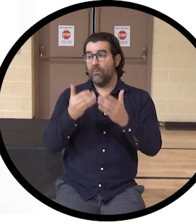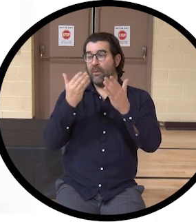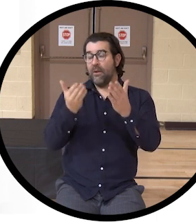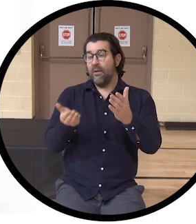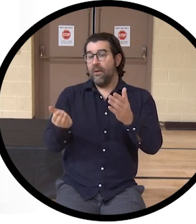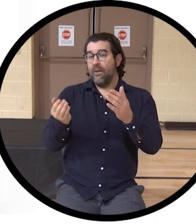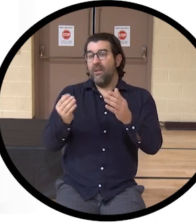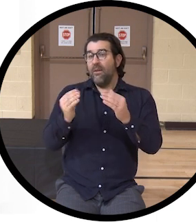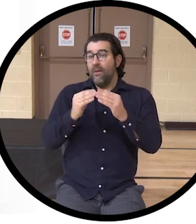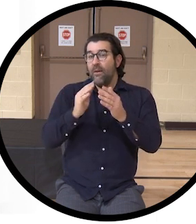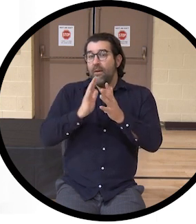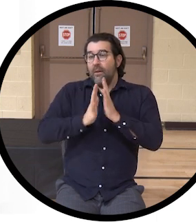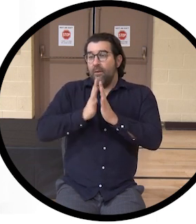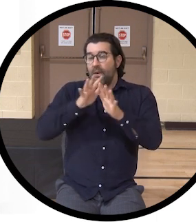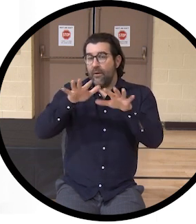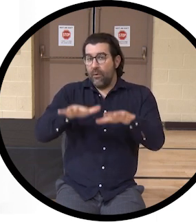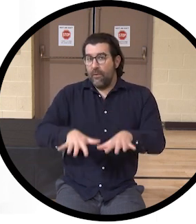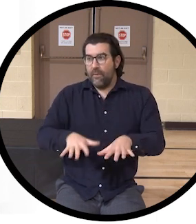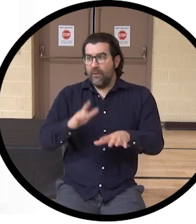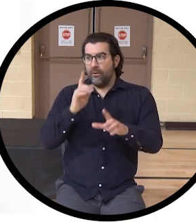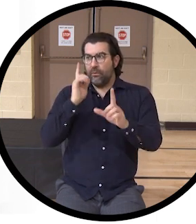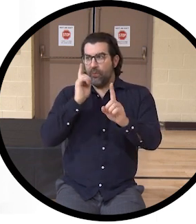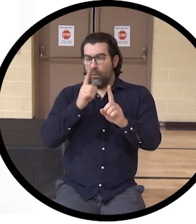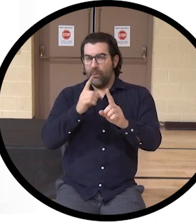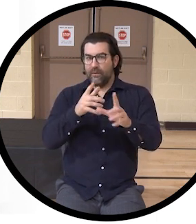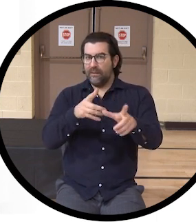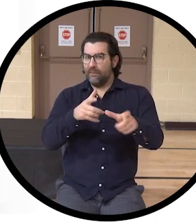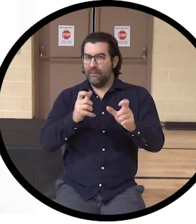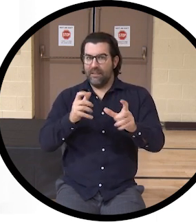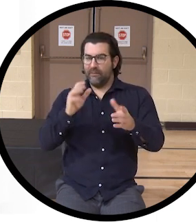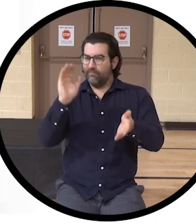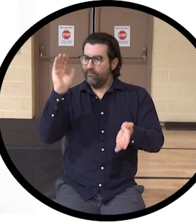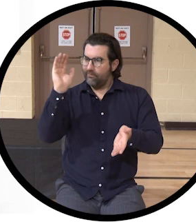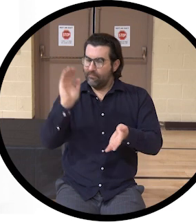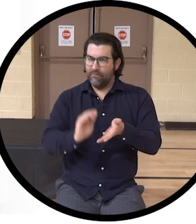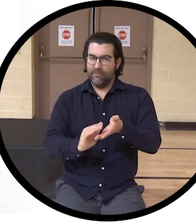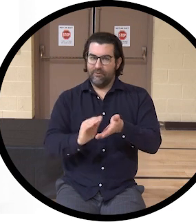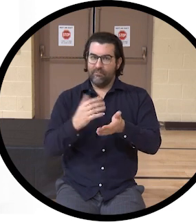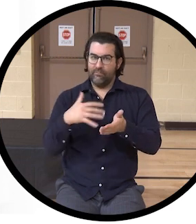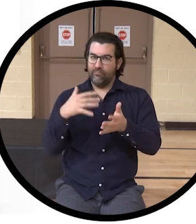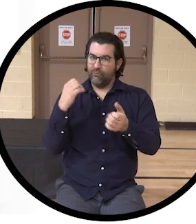dive into, so we're hoping that we can bring these speeds down even further.